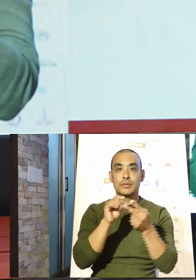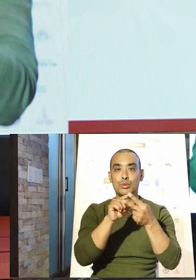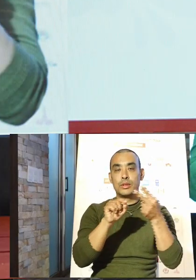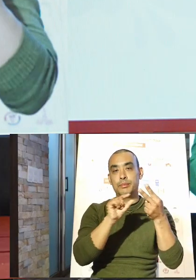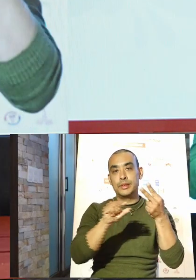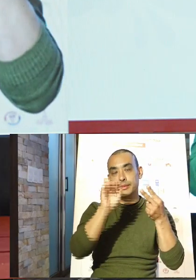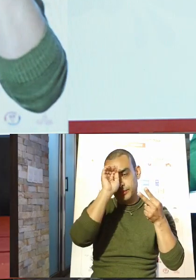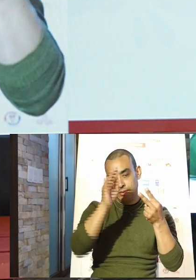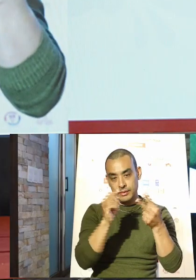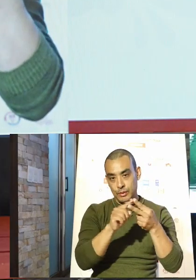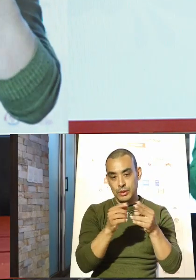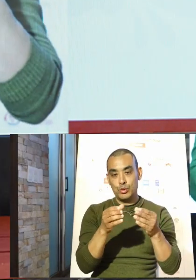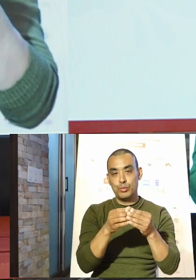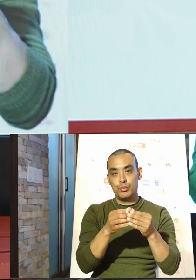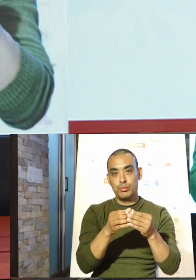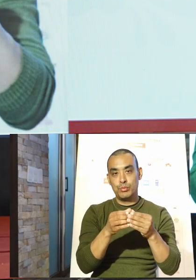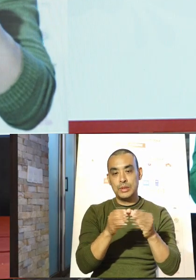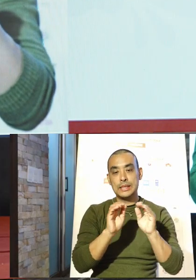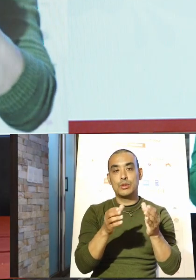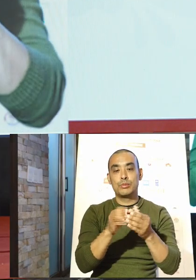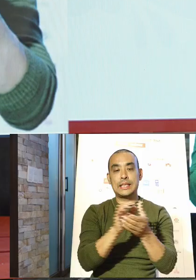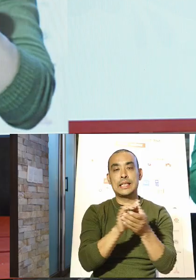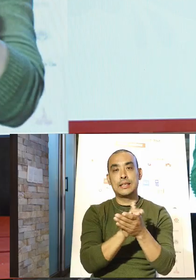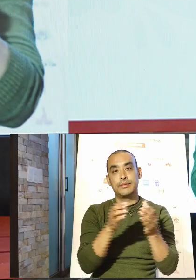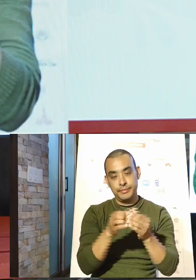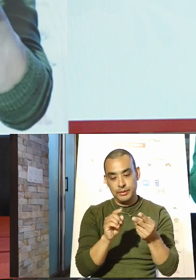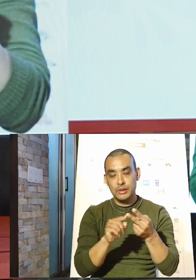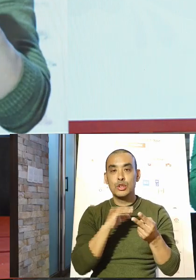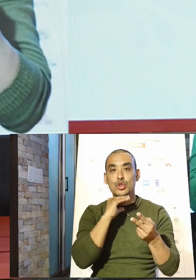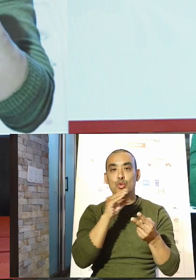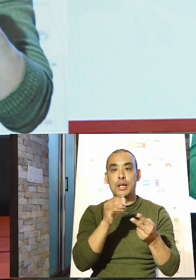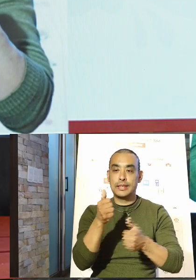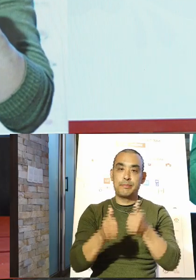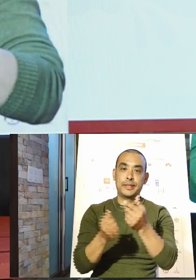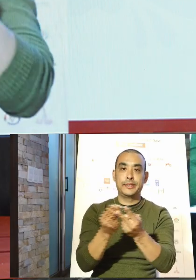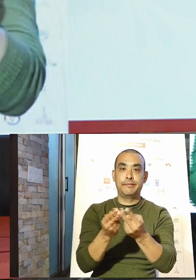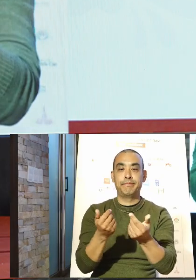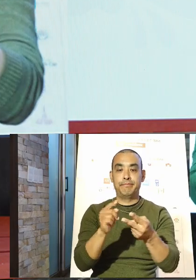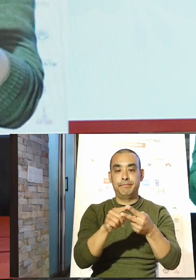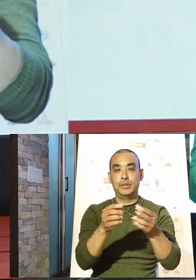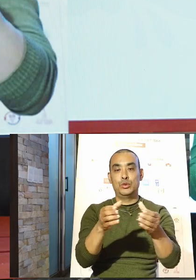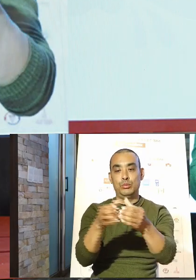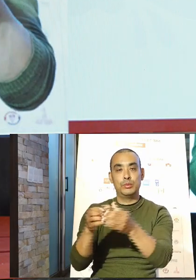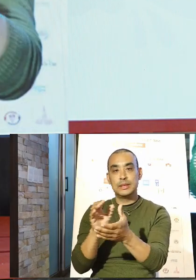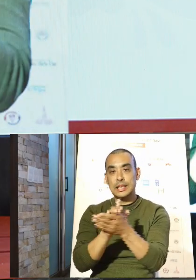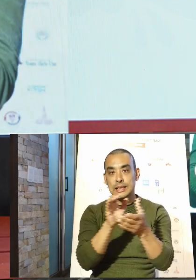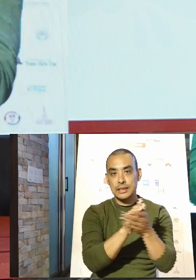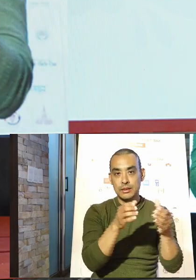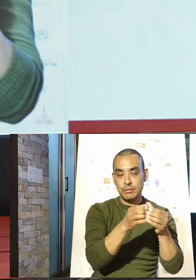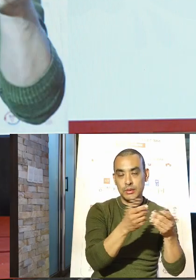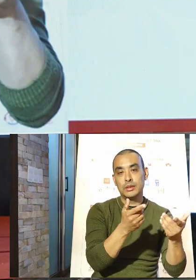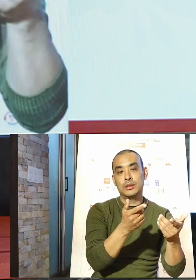concepts. One is a peer educator. Second one is youth champions. So peer educator are